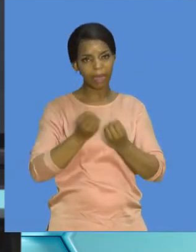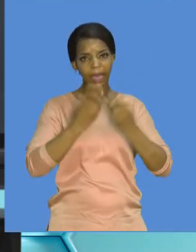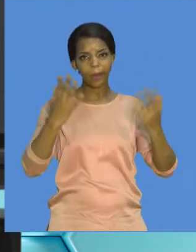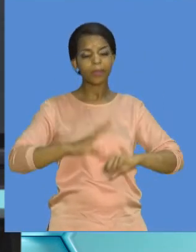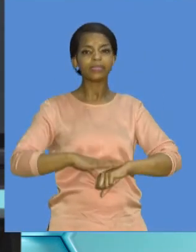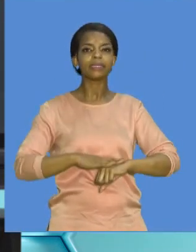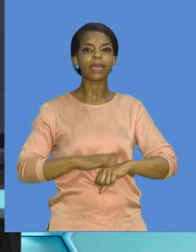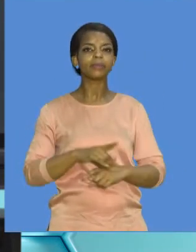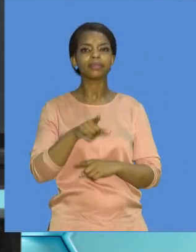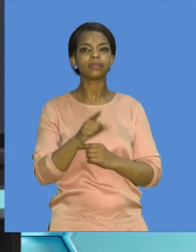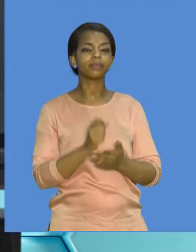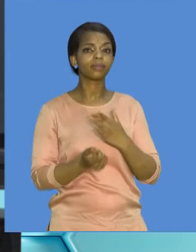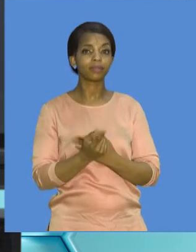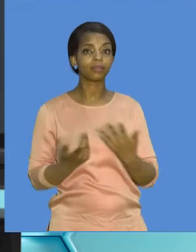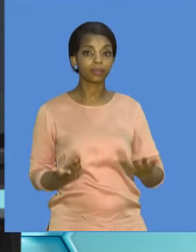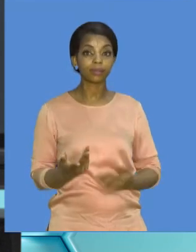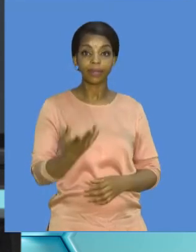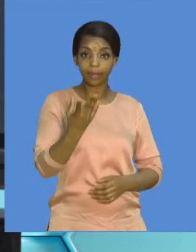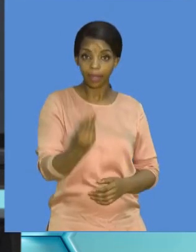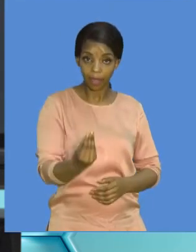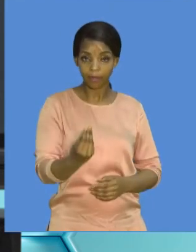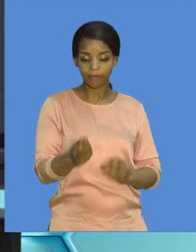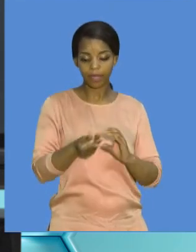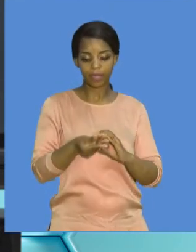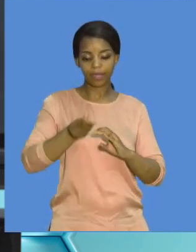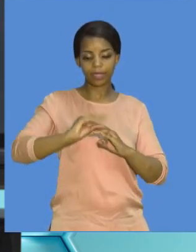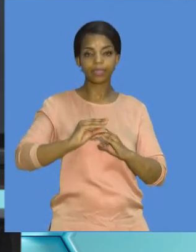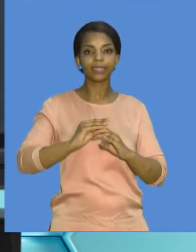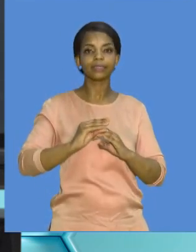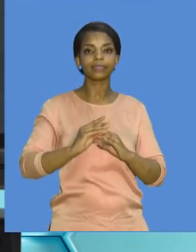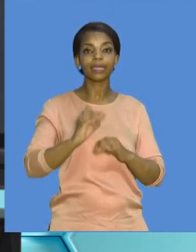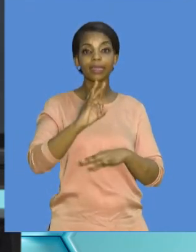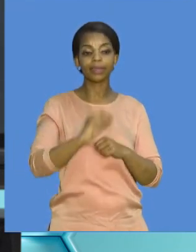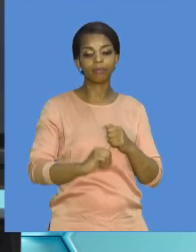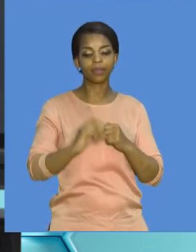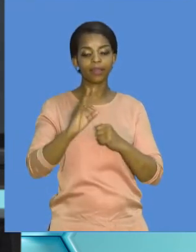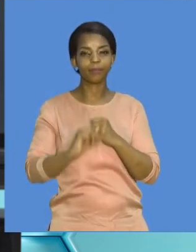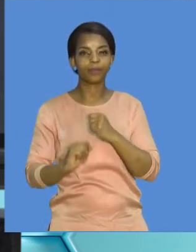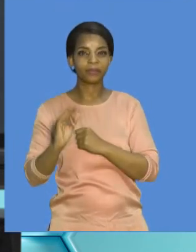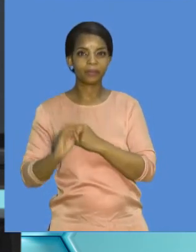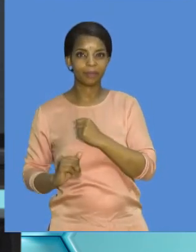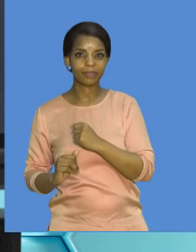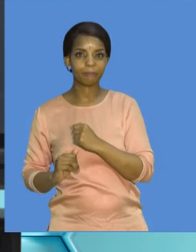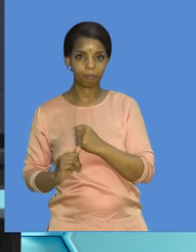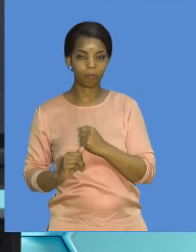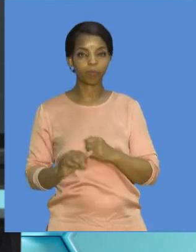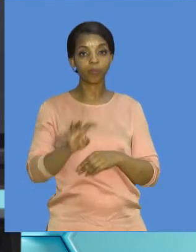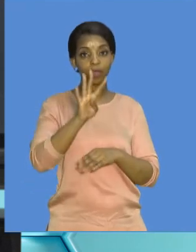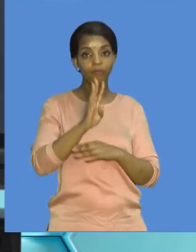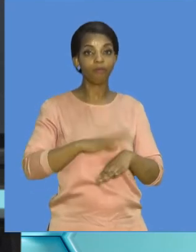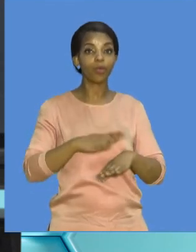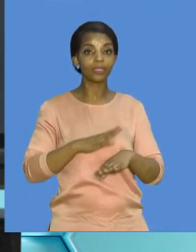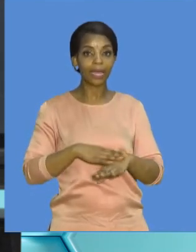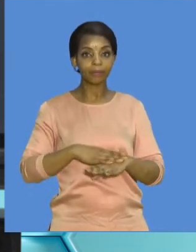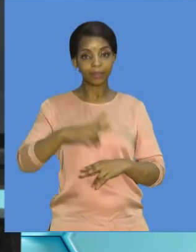interest? Sibongile got interest 4 times in the first year. They got interest 4 times in the second year.